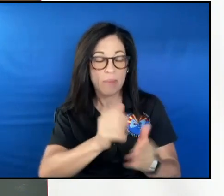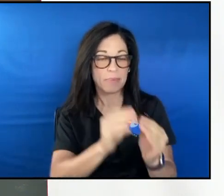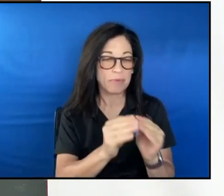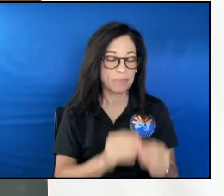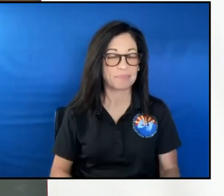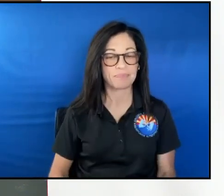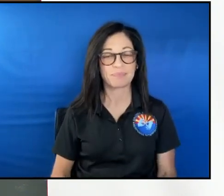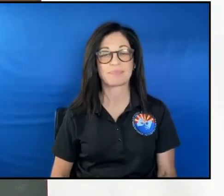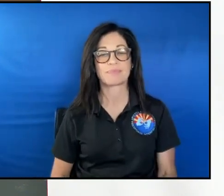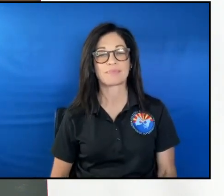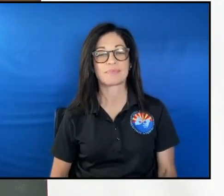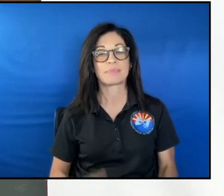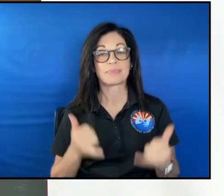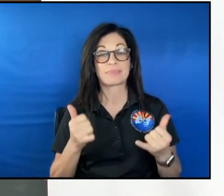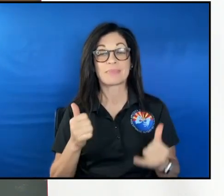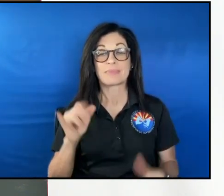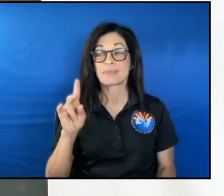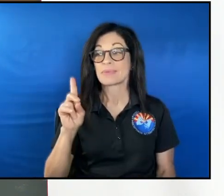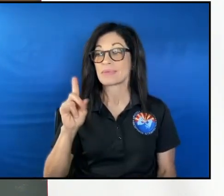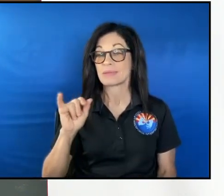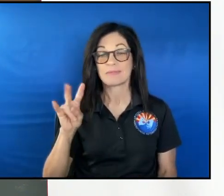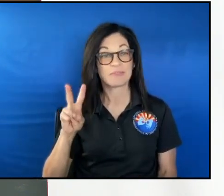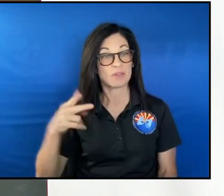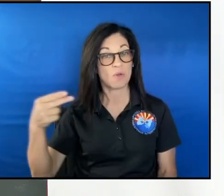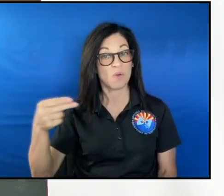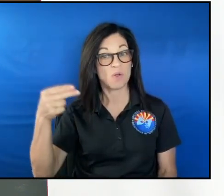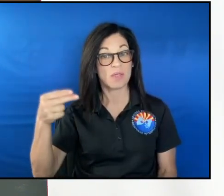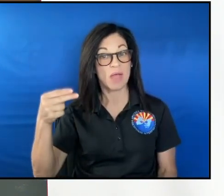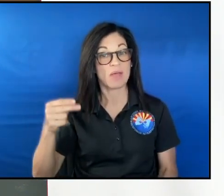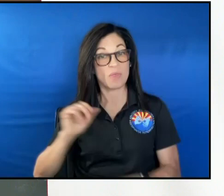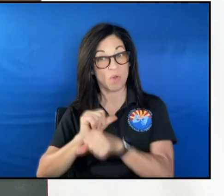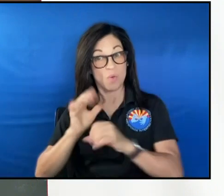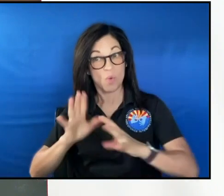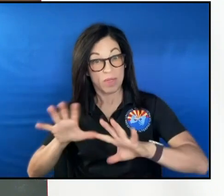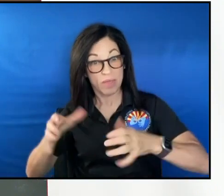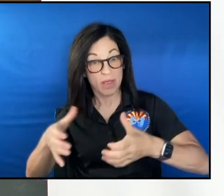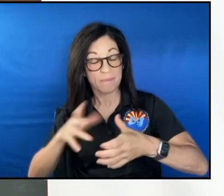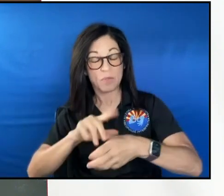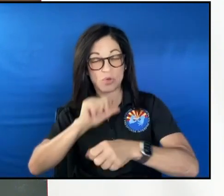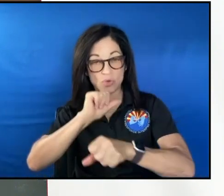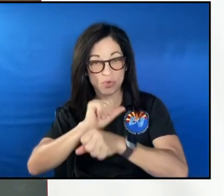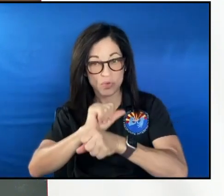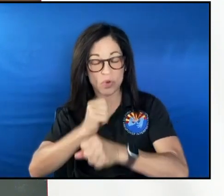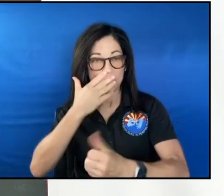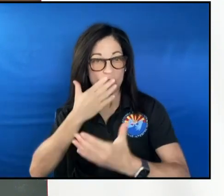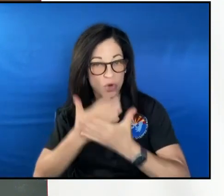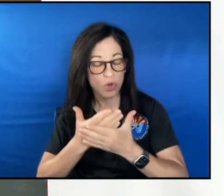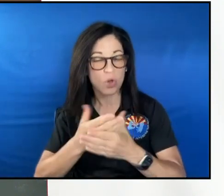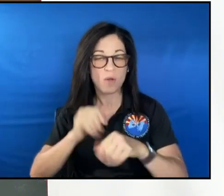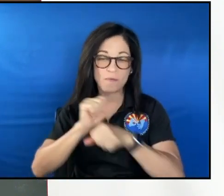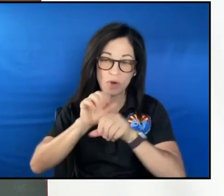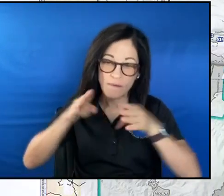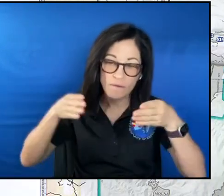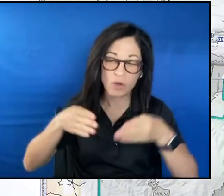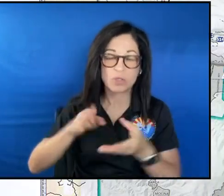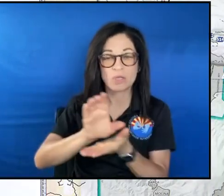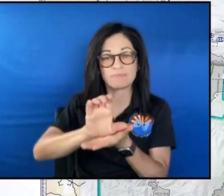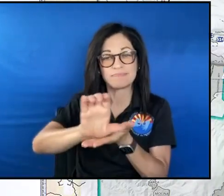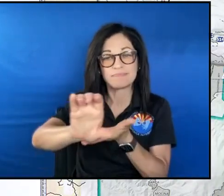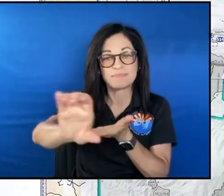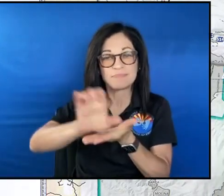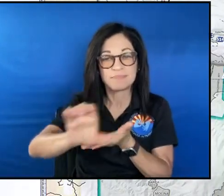Hotel, these folks made some good progress as well, working on dozer lines with heavy equipment, also some hand crew work